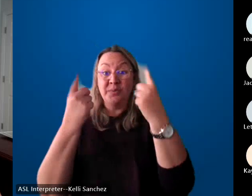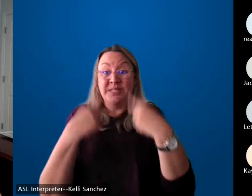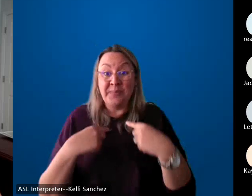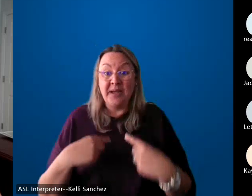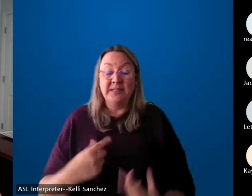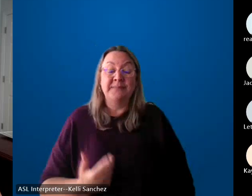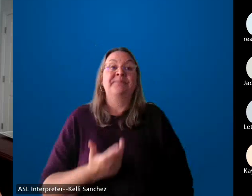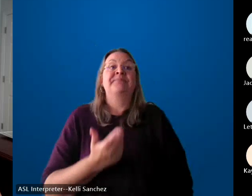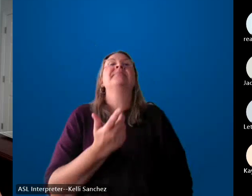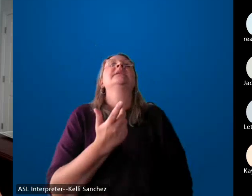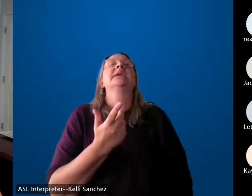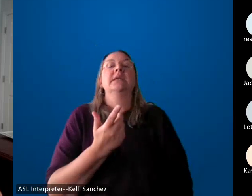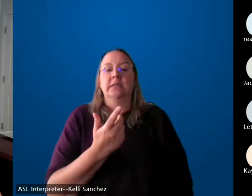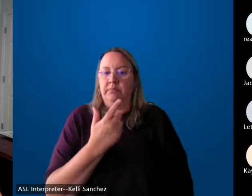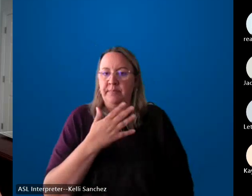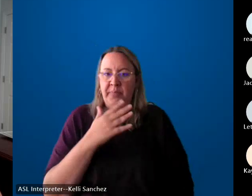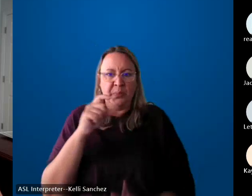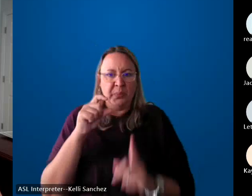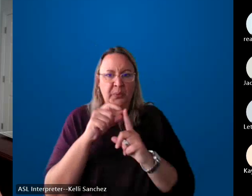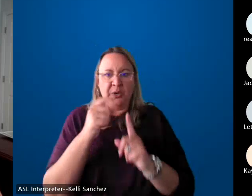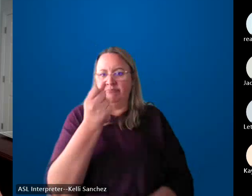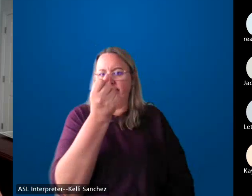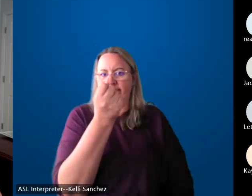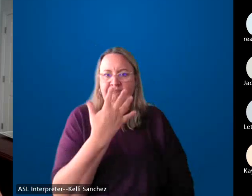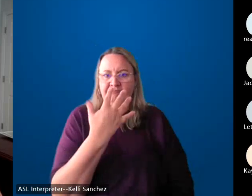comes back to me that really really bothers me, and